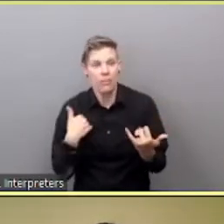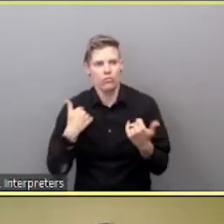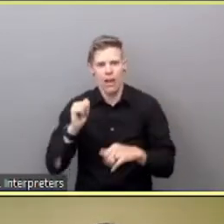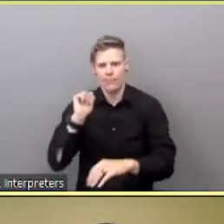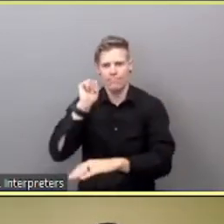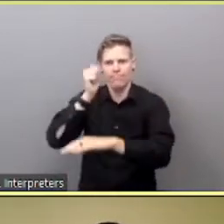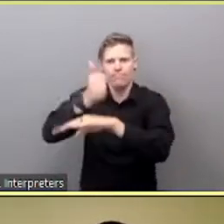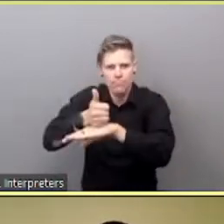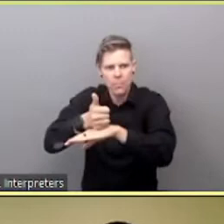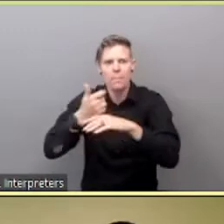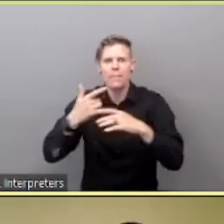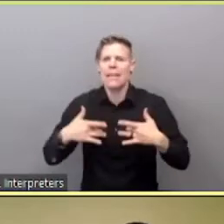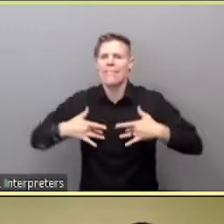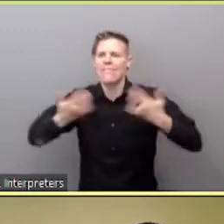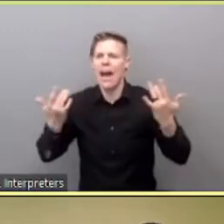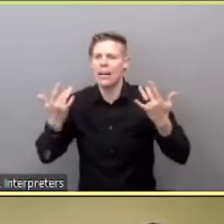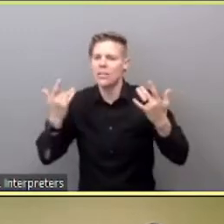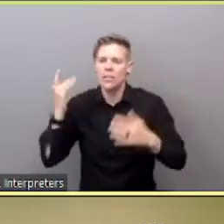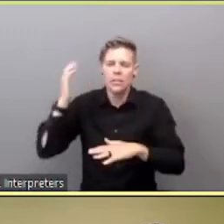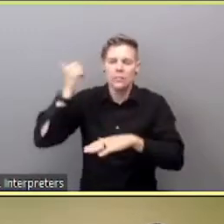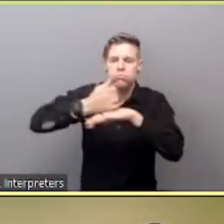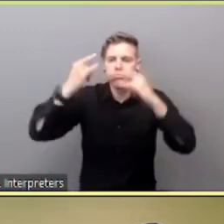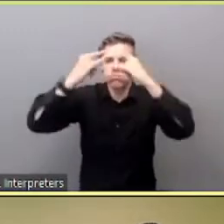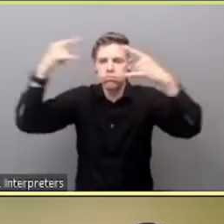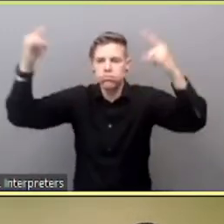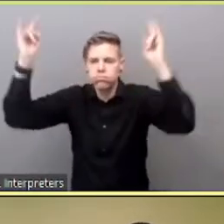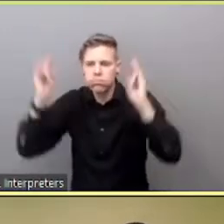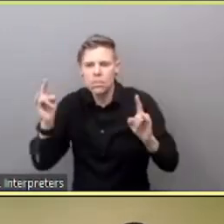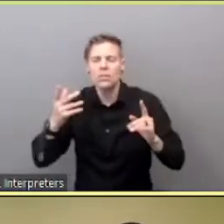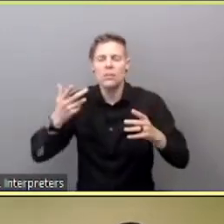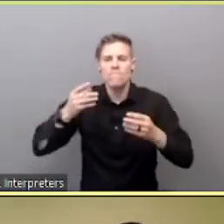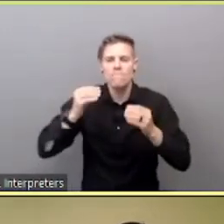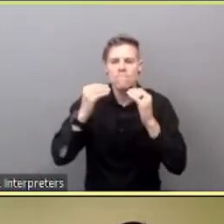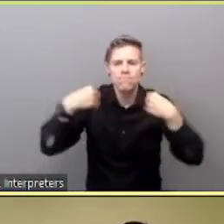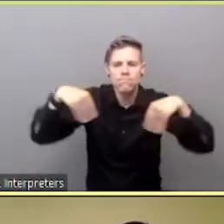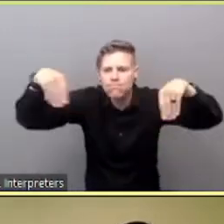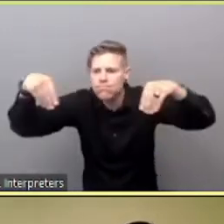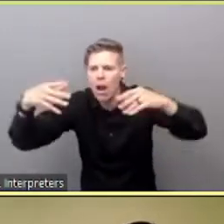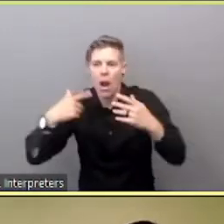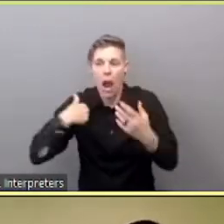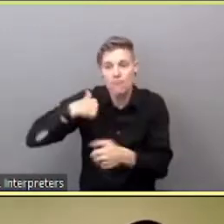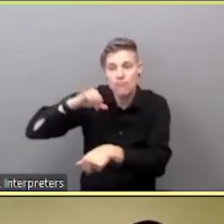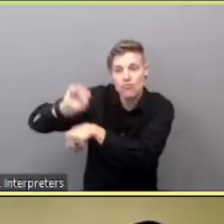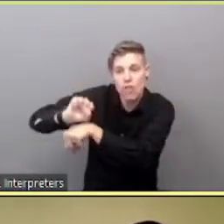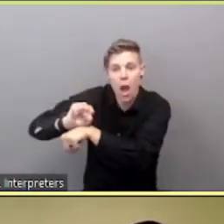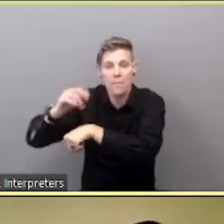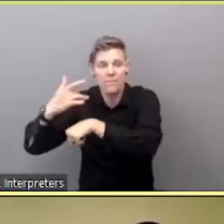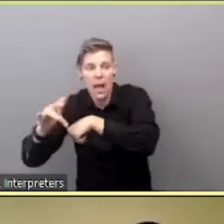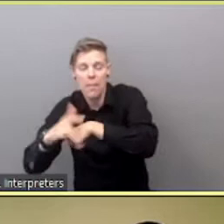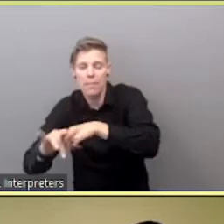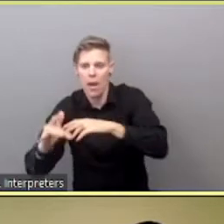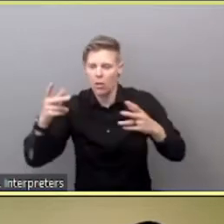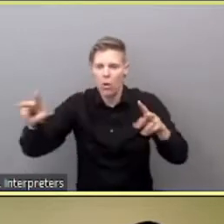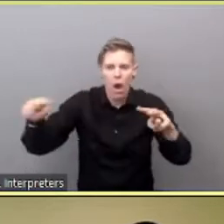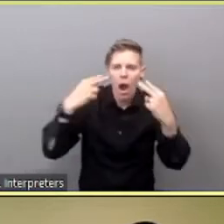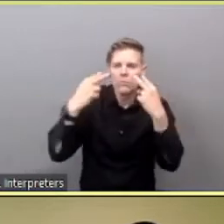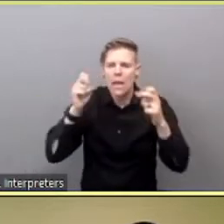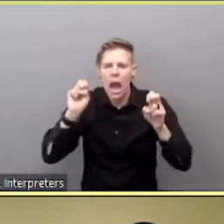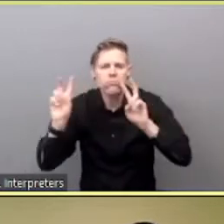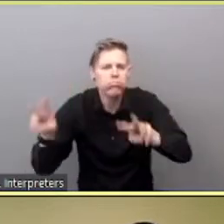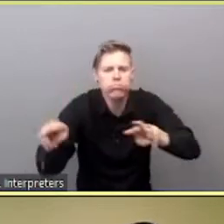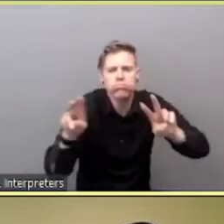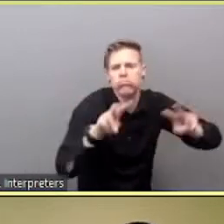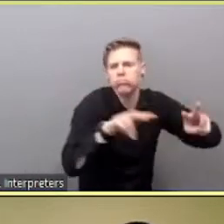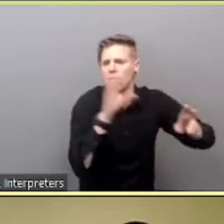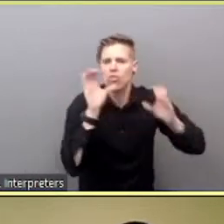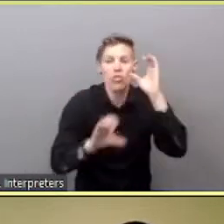And that means that we're getting out to communities, meeting with employers, some of them specific to an industry, some of them